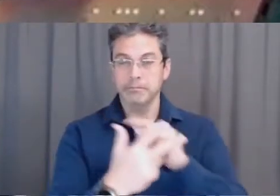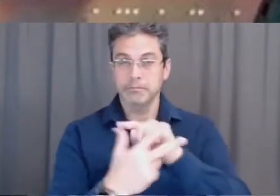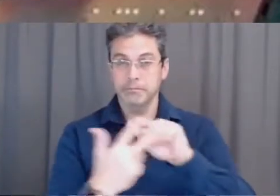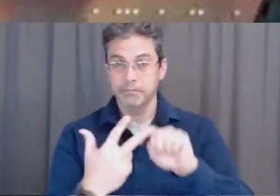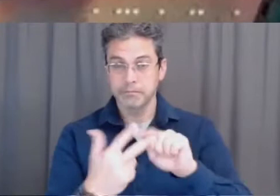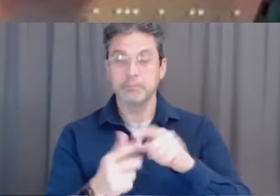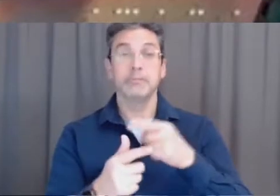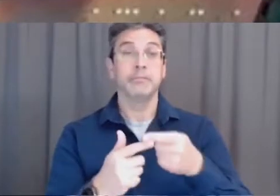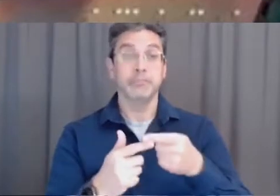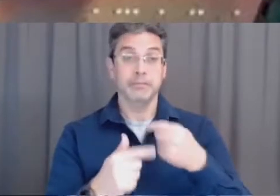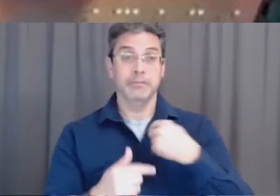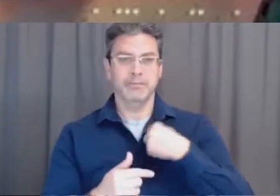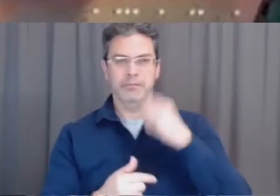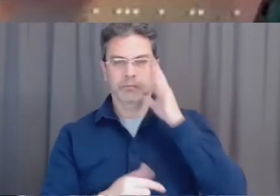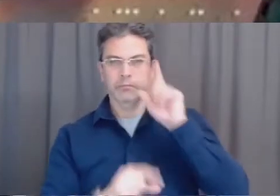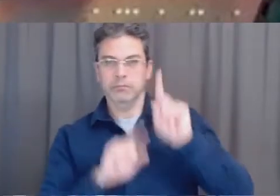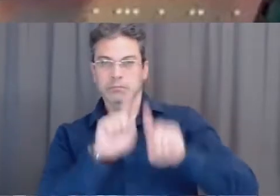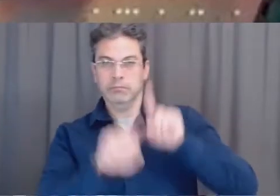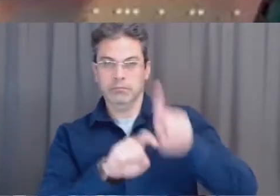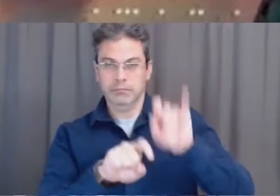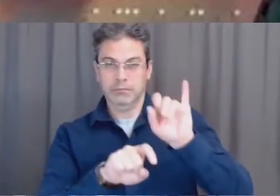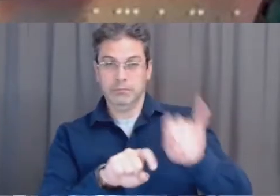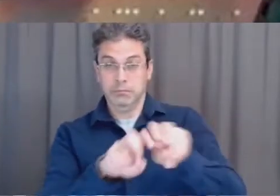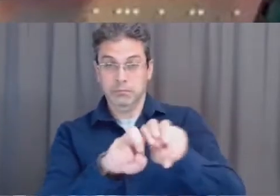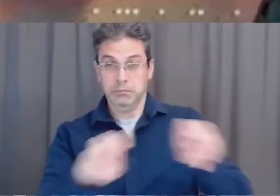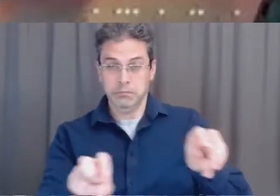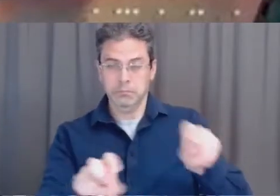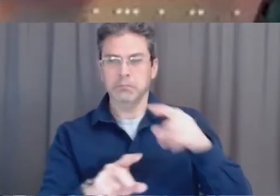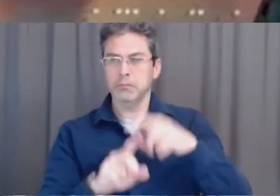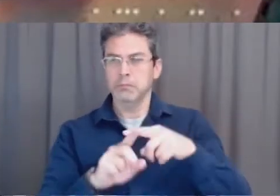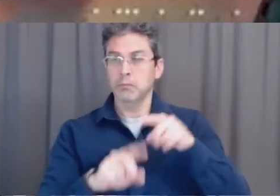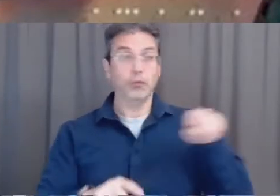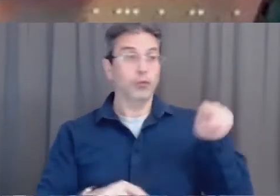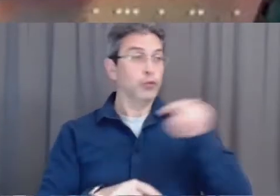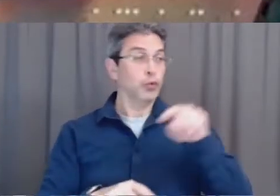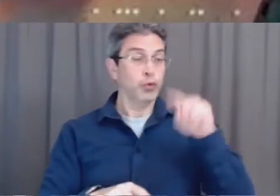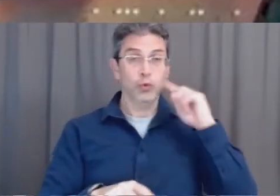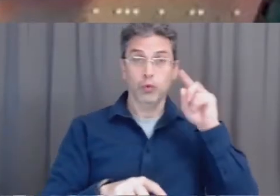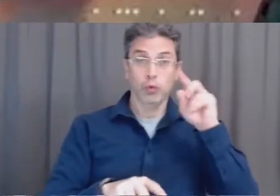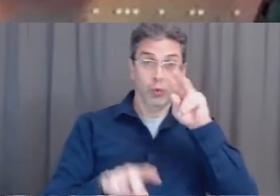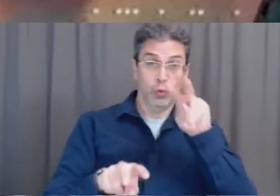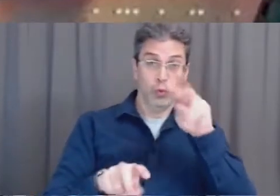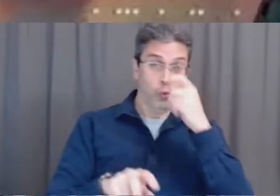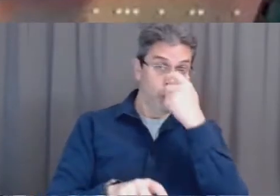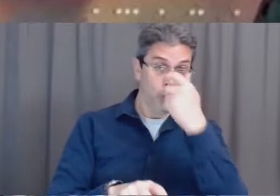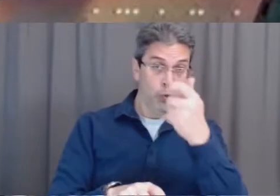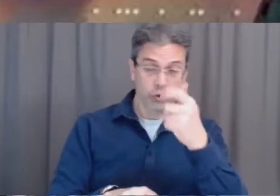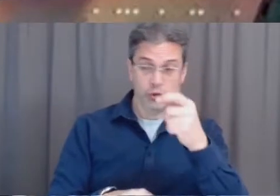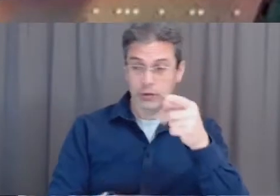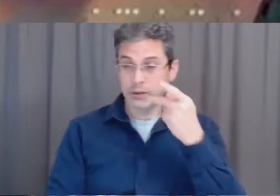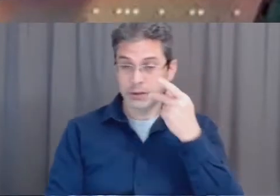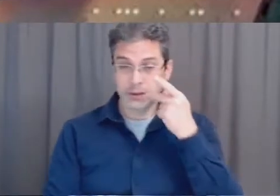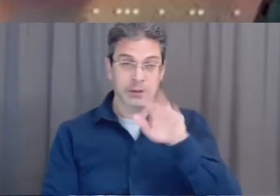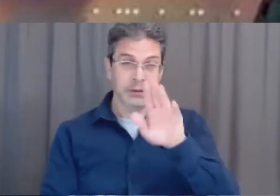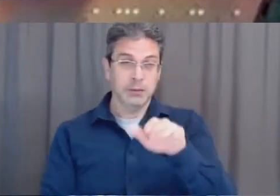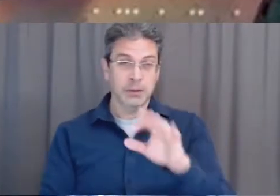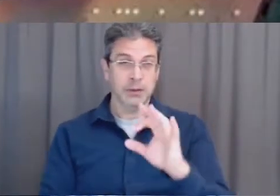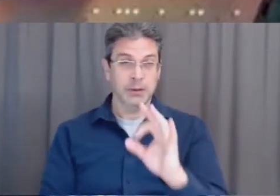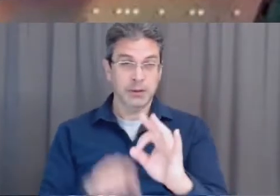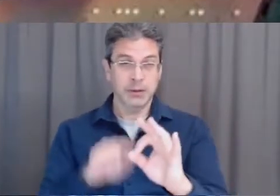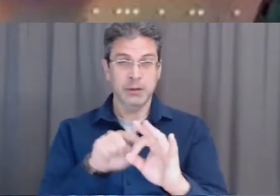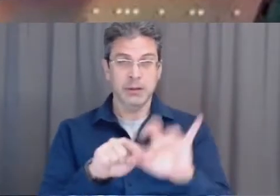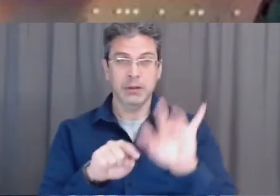from me, and then questions from the audience. You should be able to take a look at the box on the screen and hit the little hand raise symbol